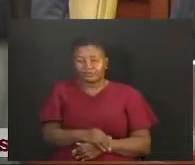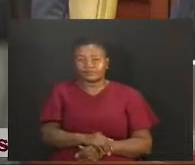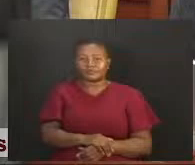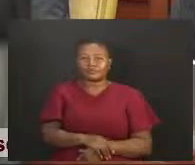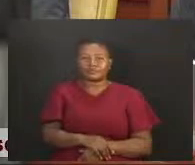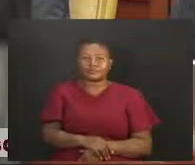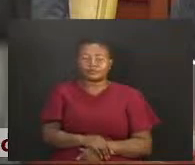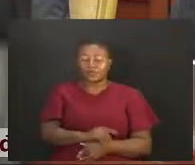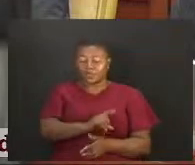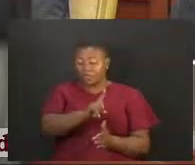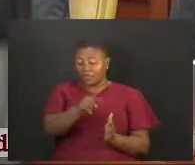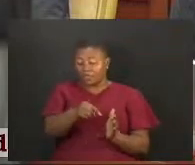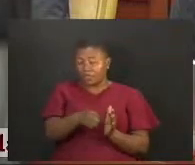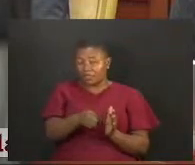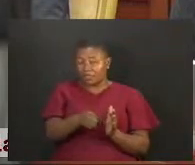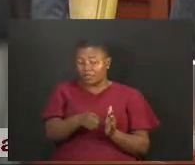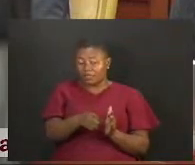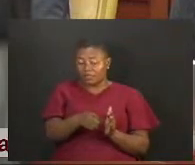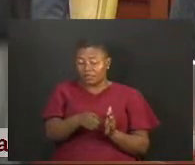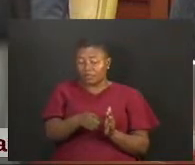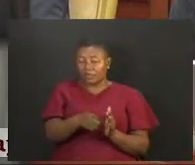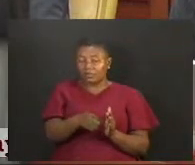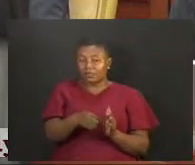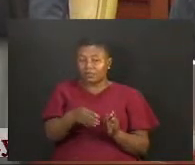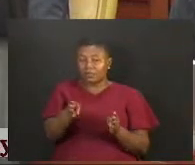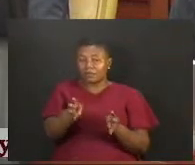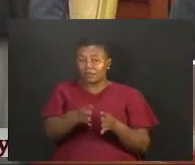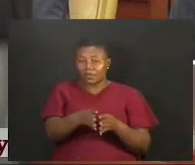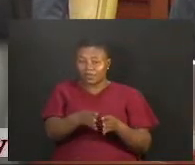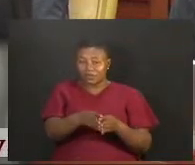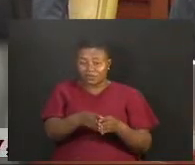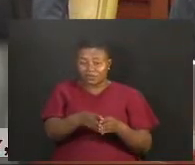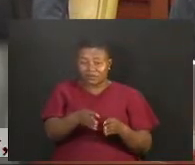This budget is a budget for girls.